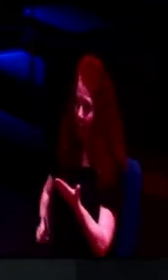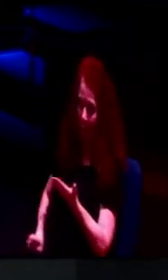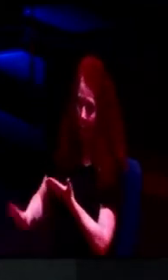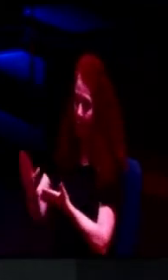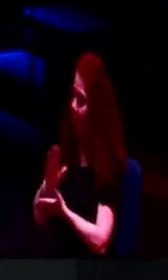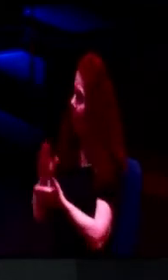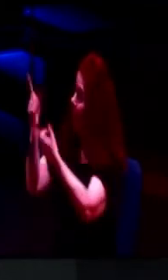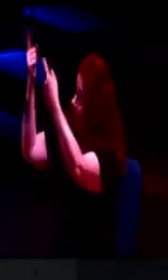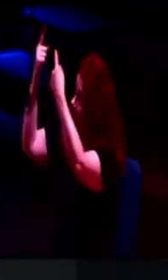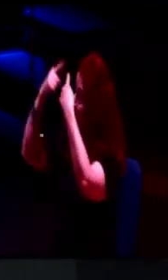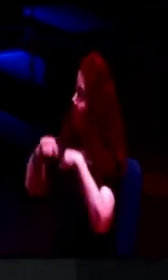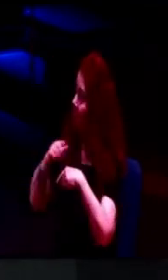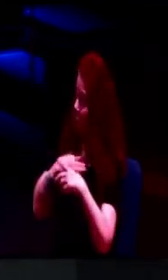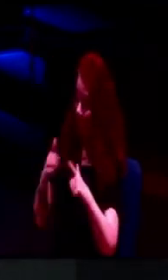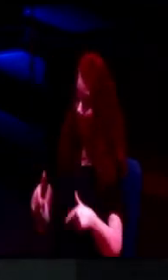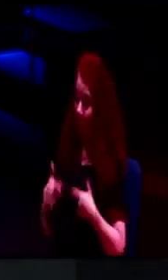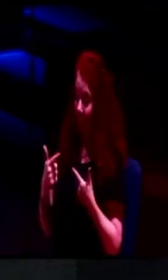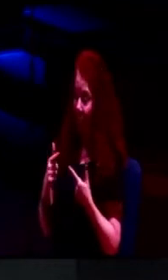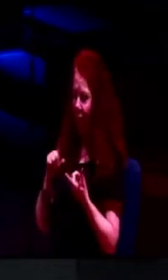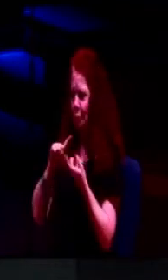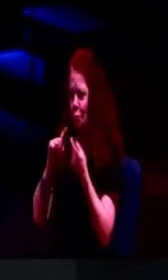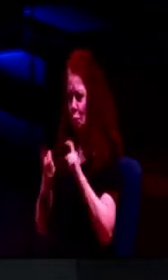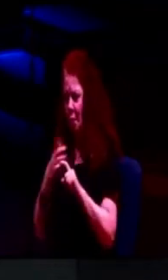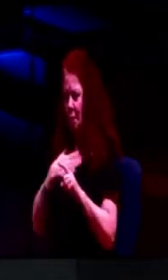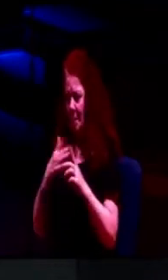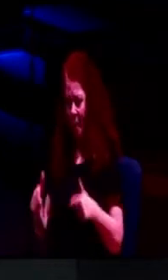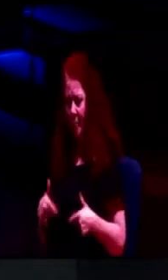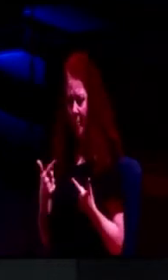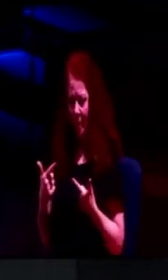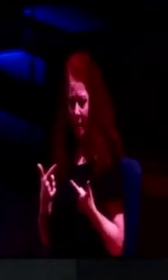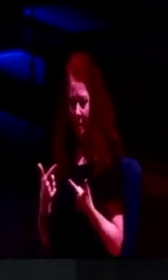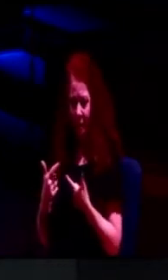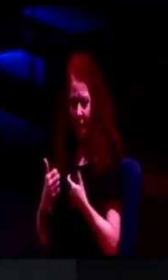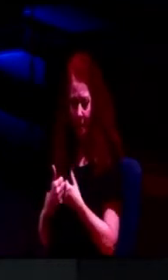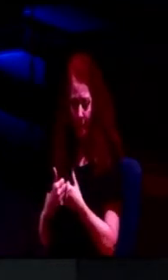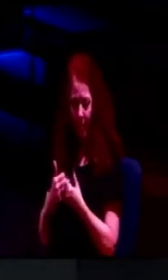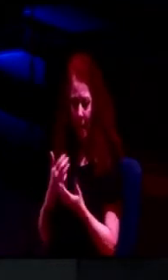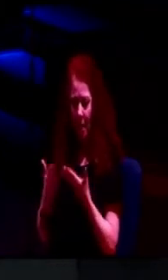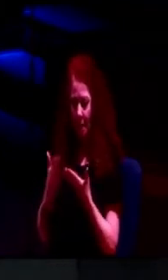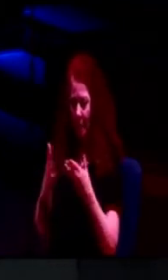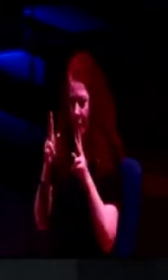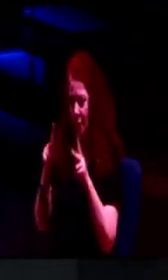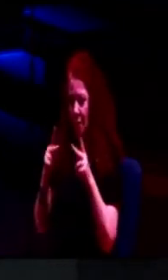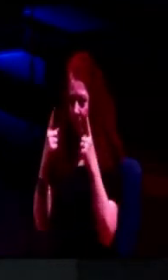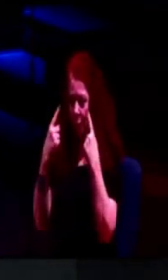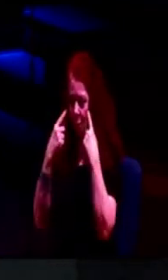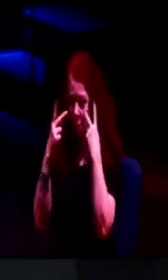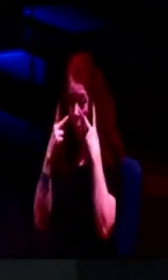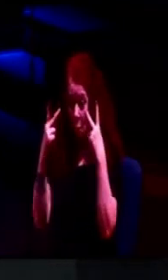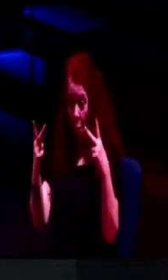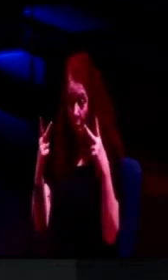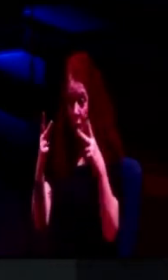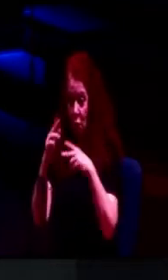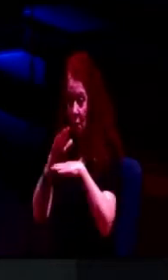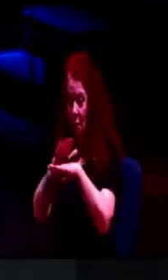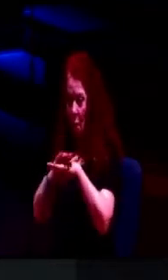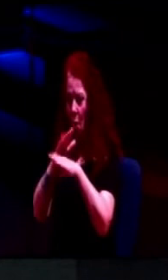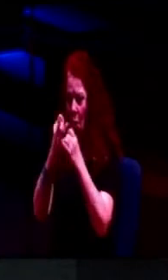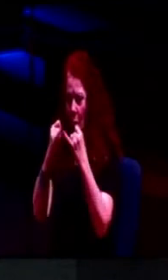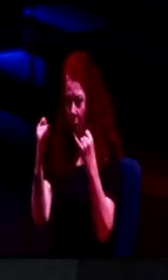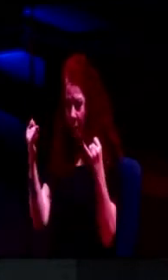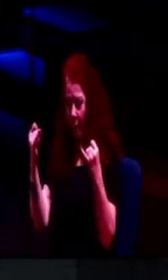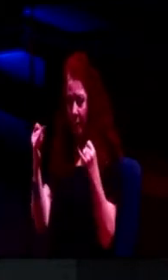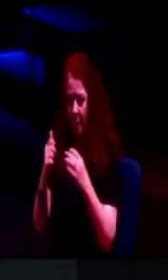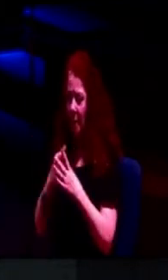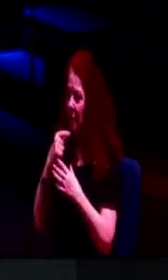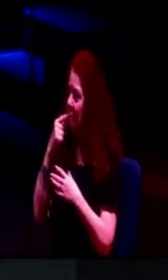life and change my life. Father, I want to give them that. Maybe there's somebody watching online or wherever that is. Lord, you know who they are, and I pray that you would